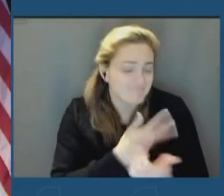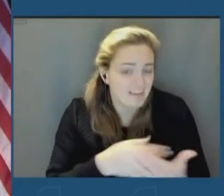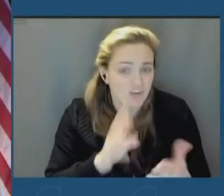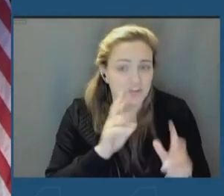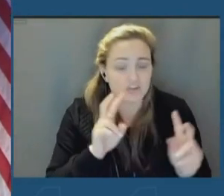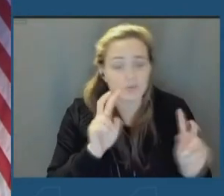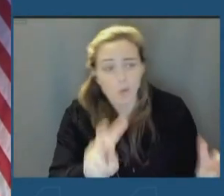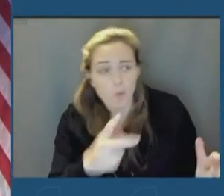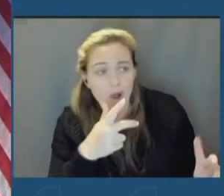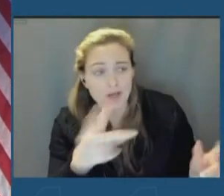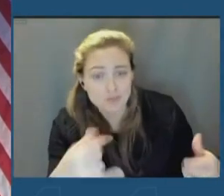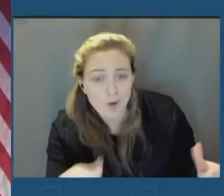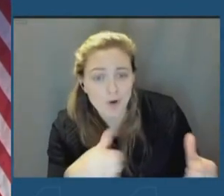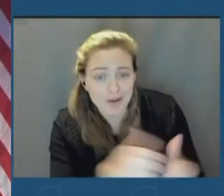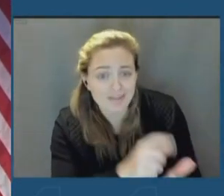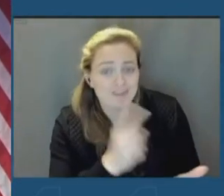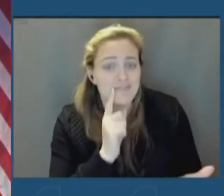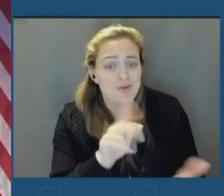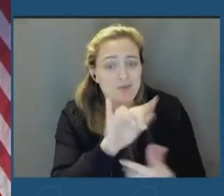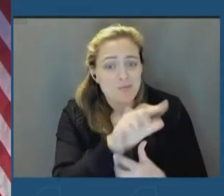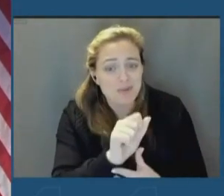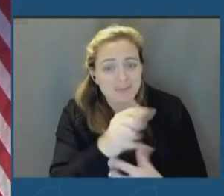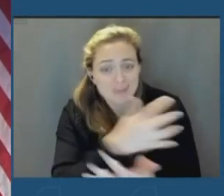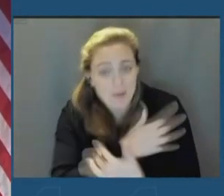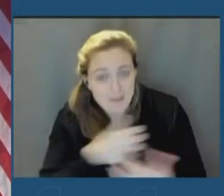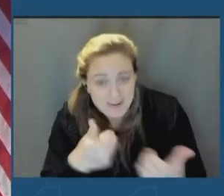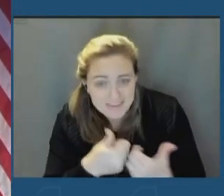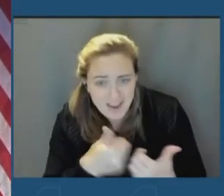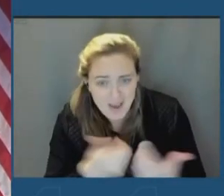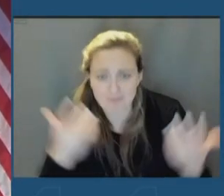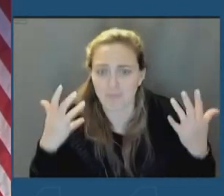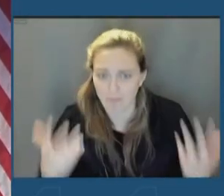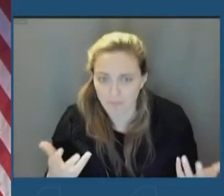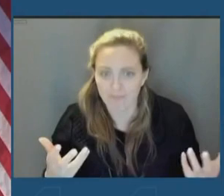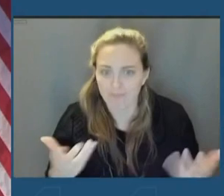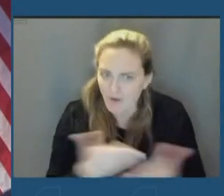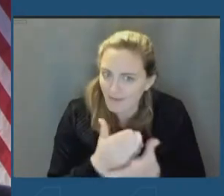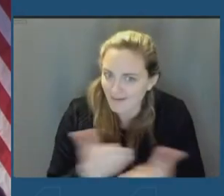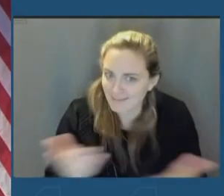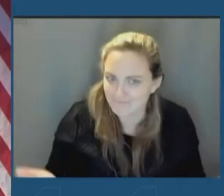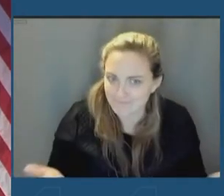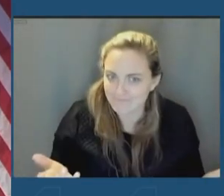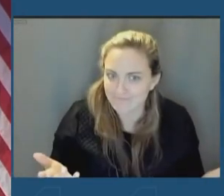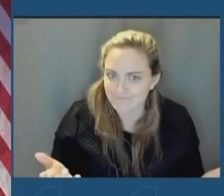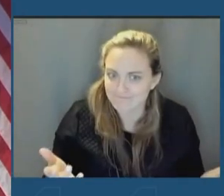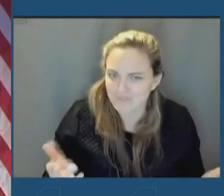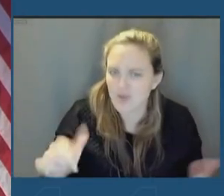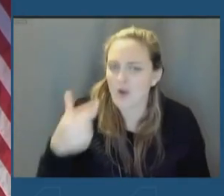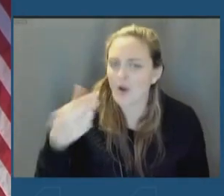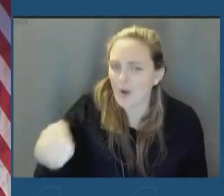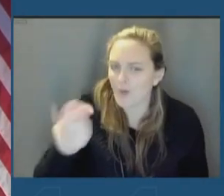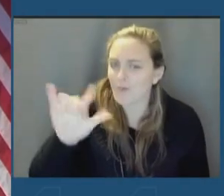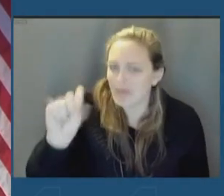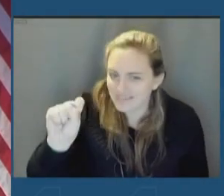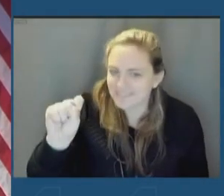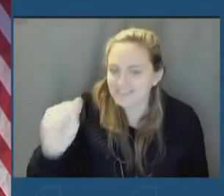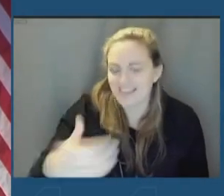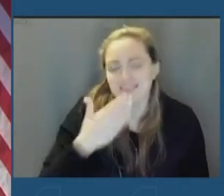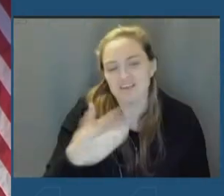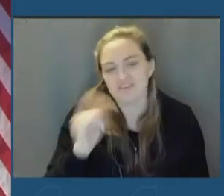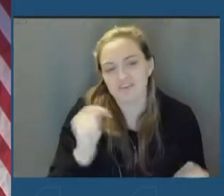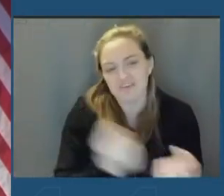for the Bills at Bears game. All right. Go Bills. Thank you, Matthew, and your team at Target.